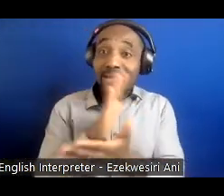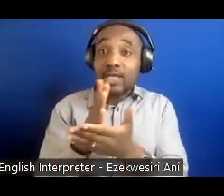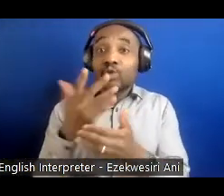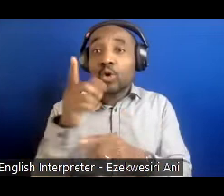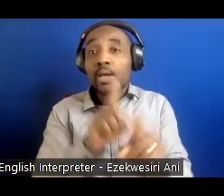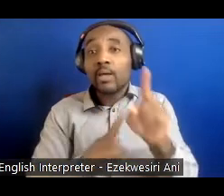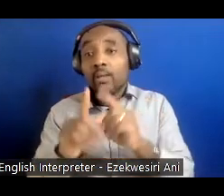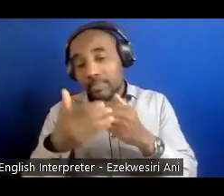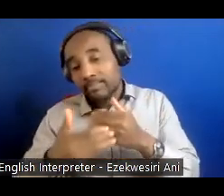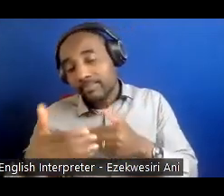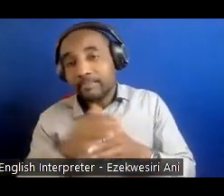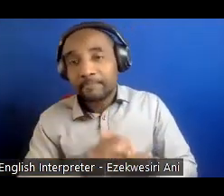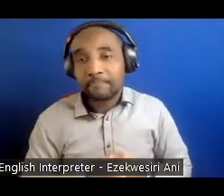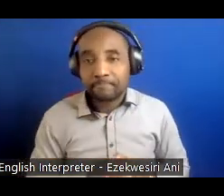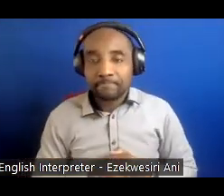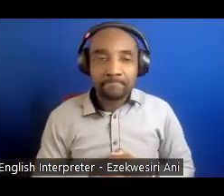session.